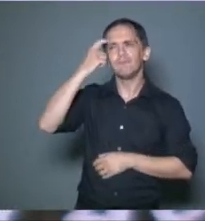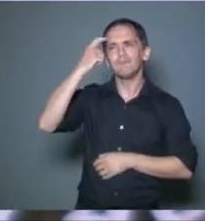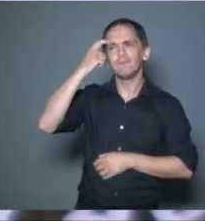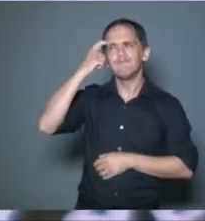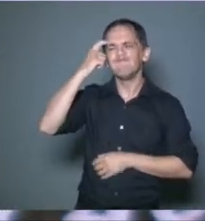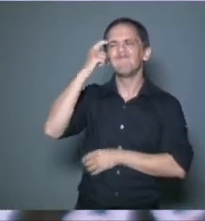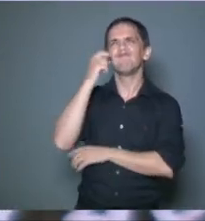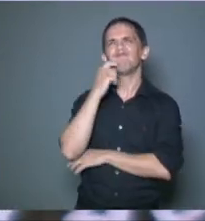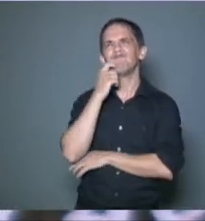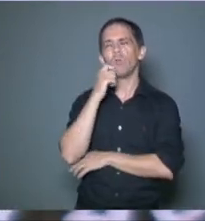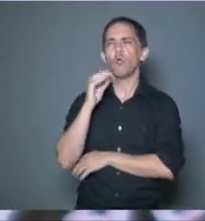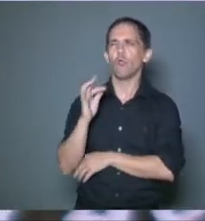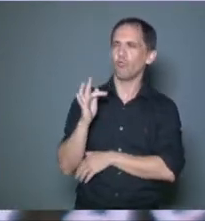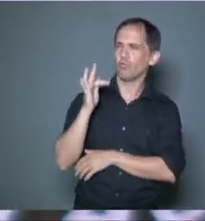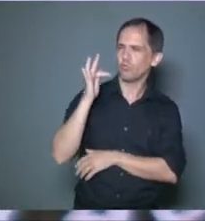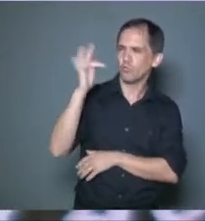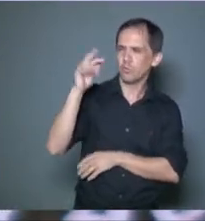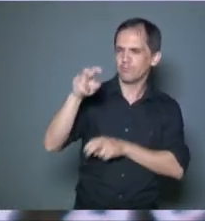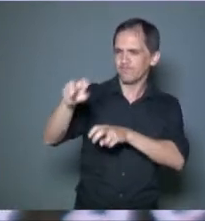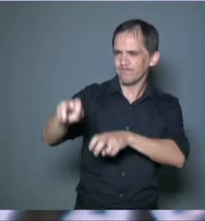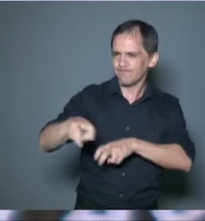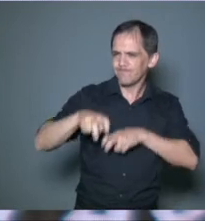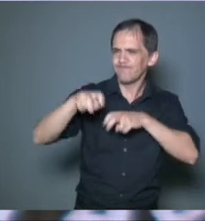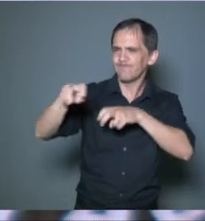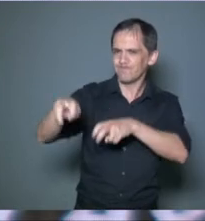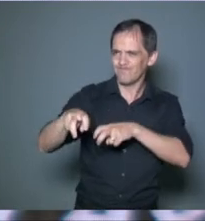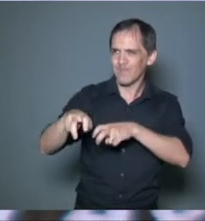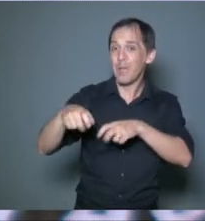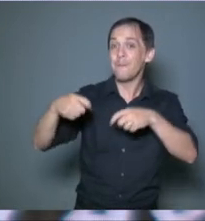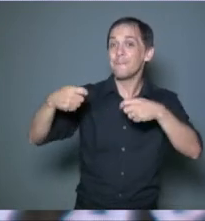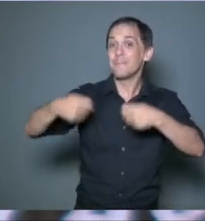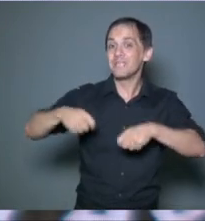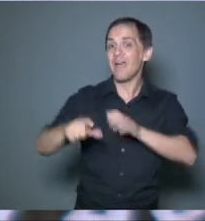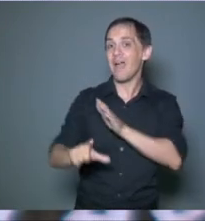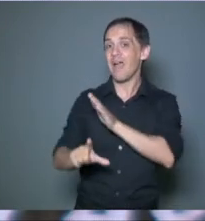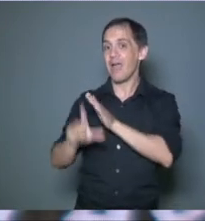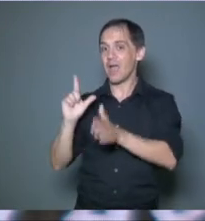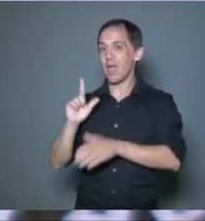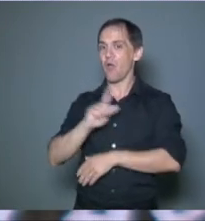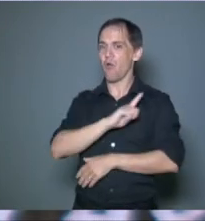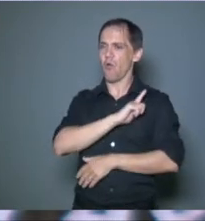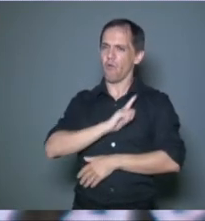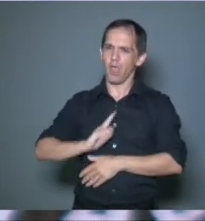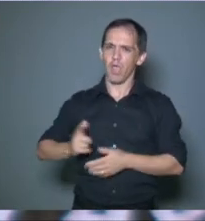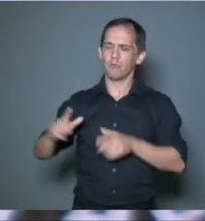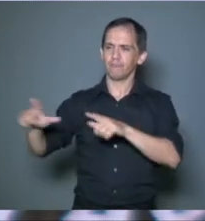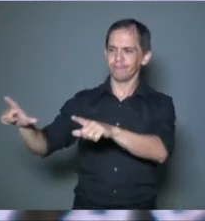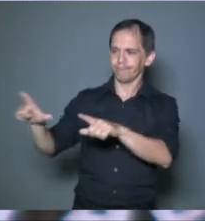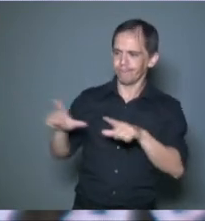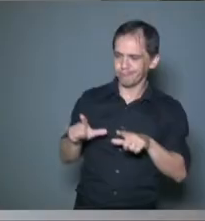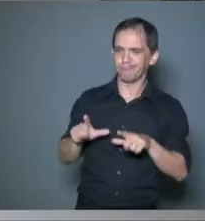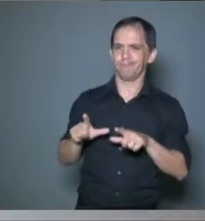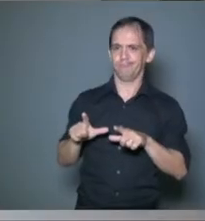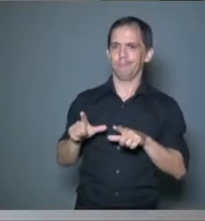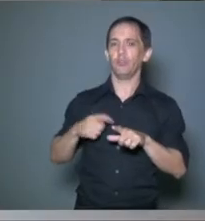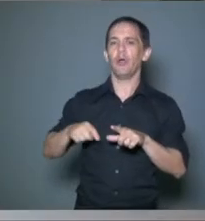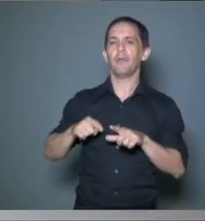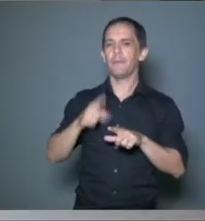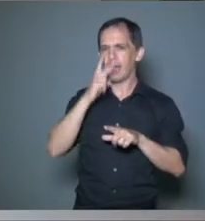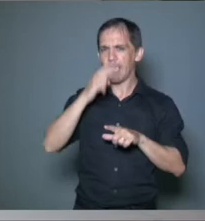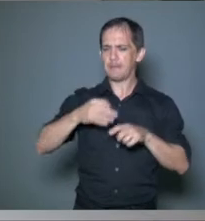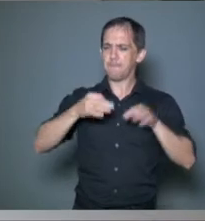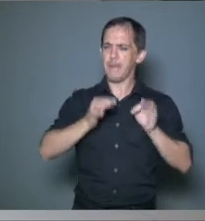then had the following thinking: the future of agriculture is certified agriculture, is